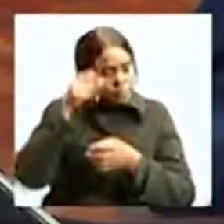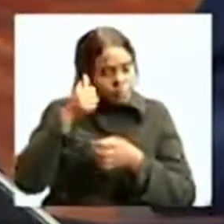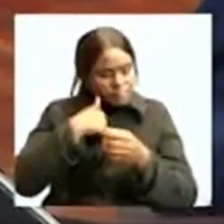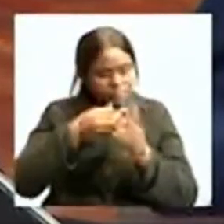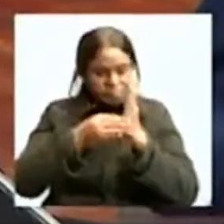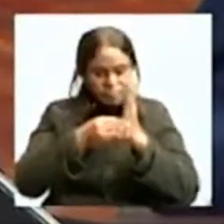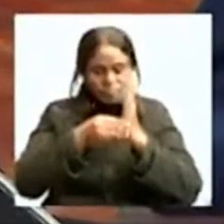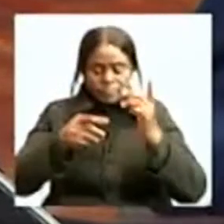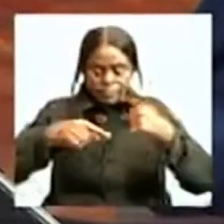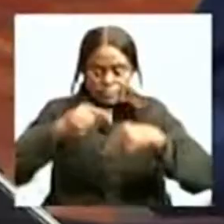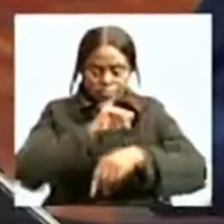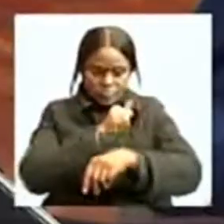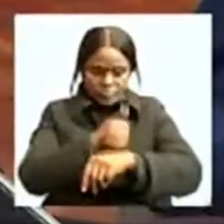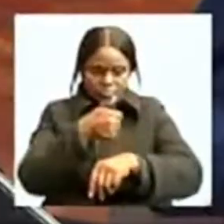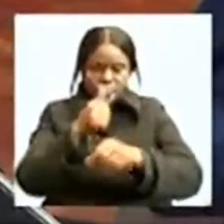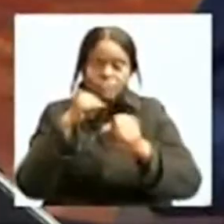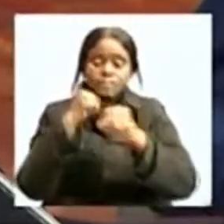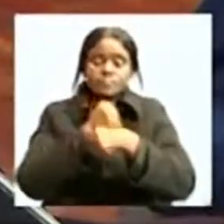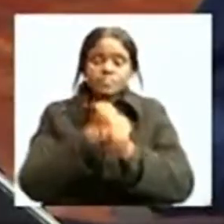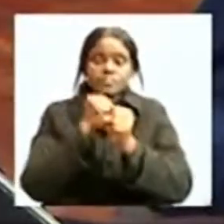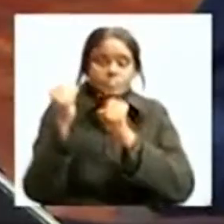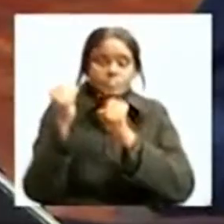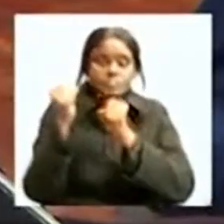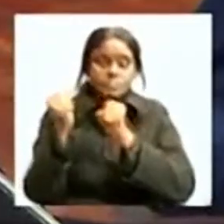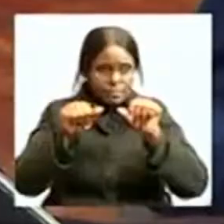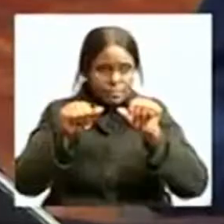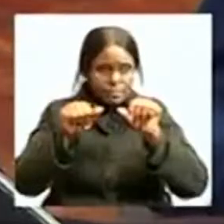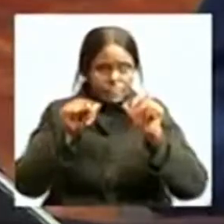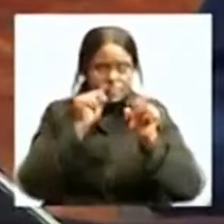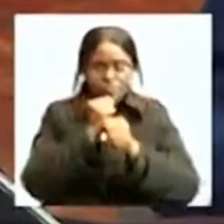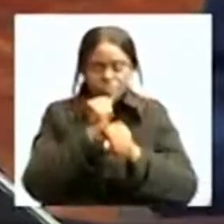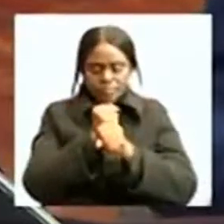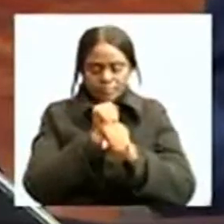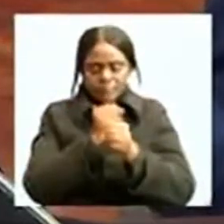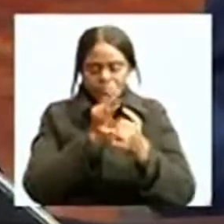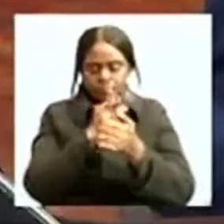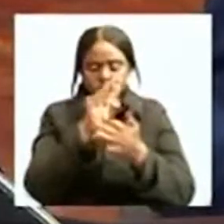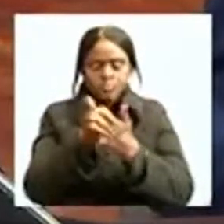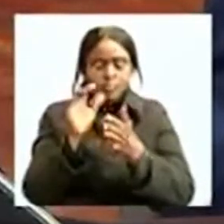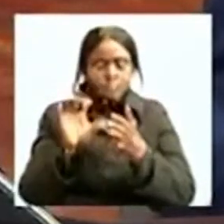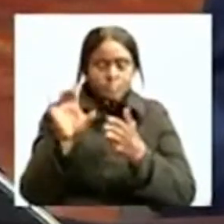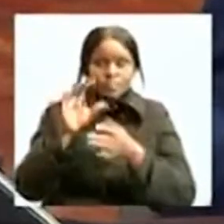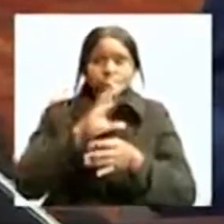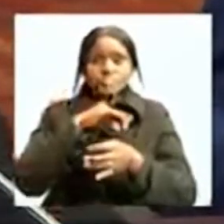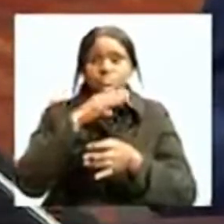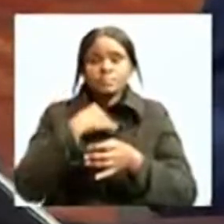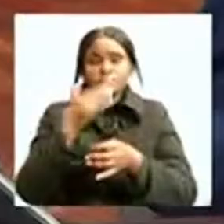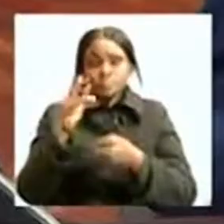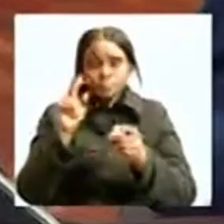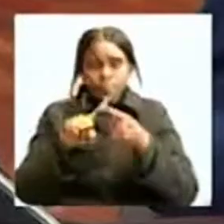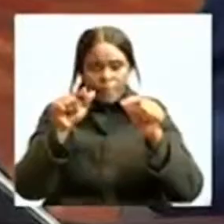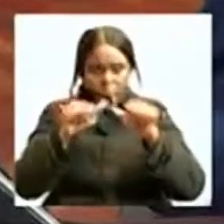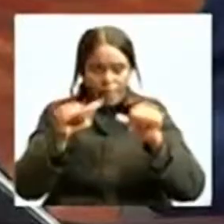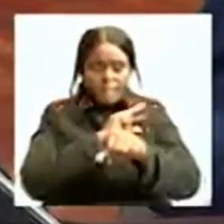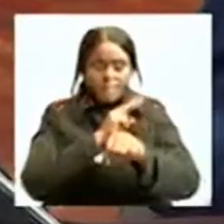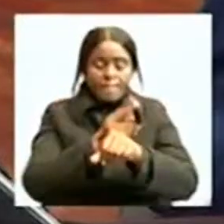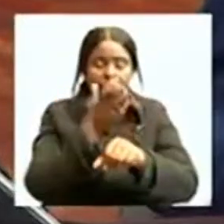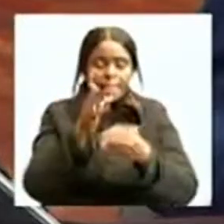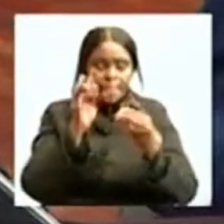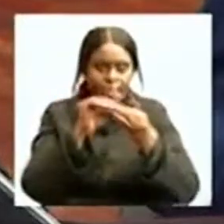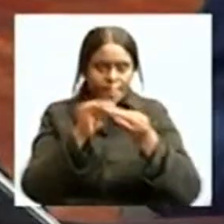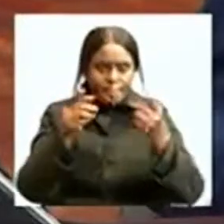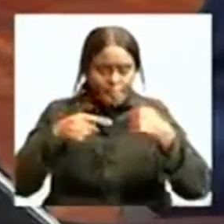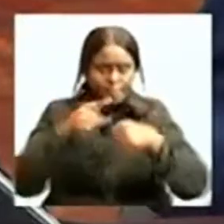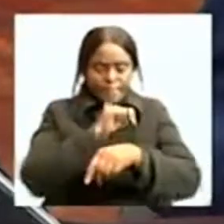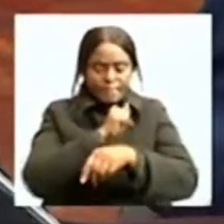guided local authorities to strengthen internal audit function through allocation of adequate audit resources. Further,